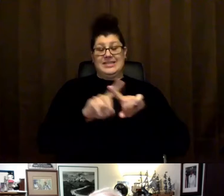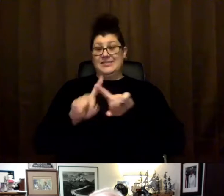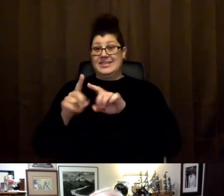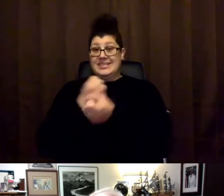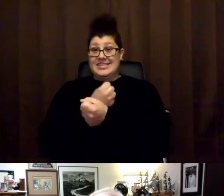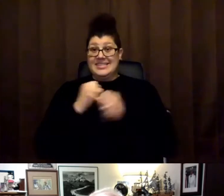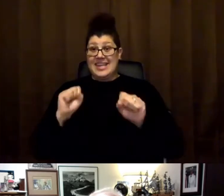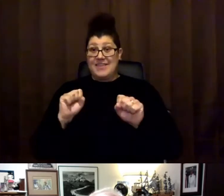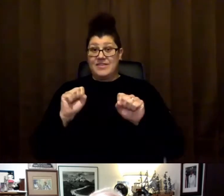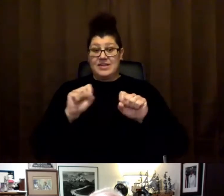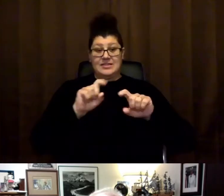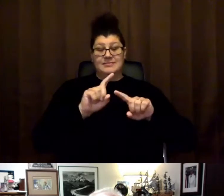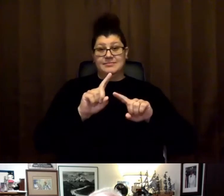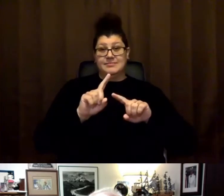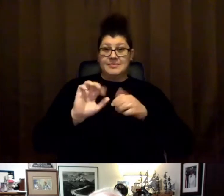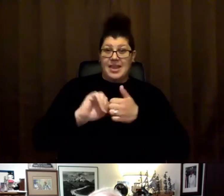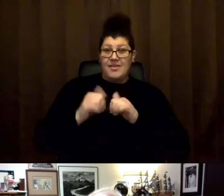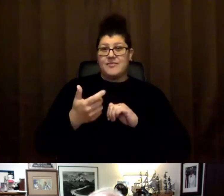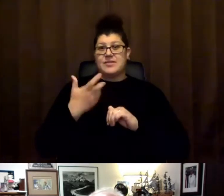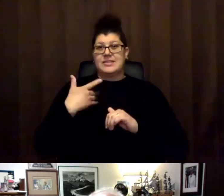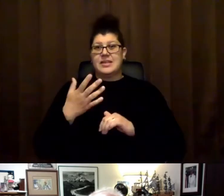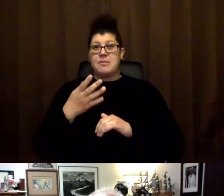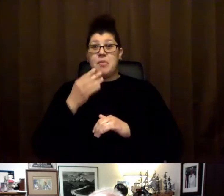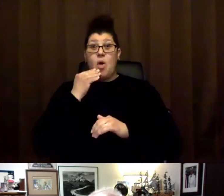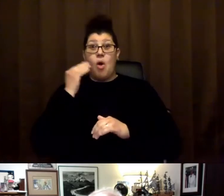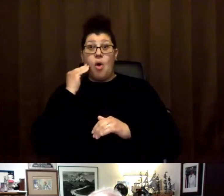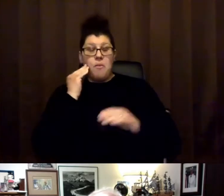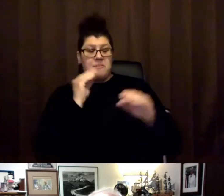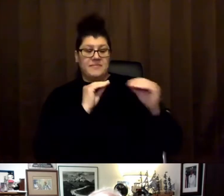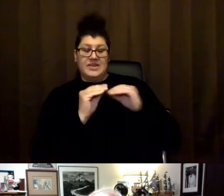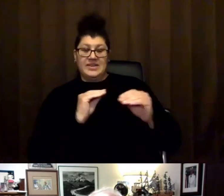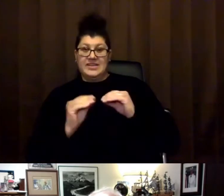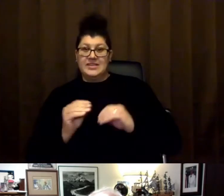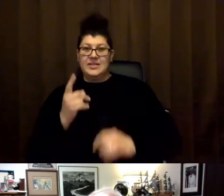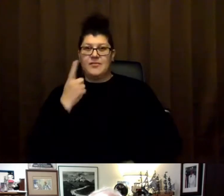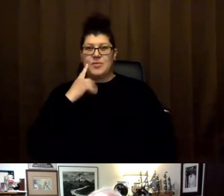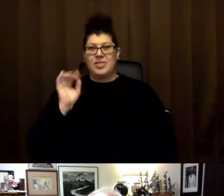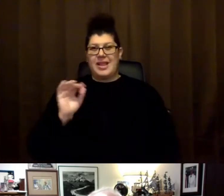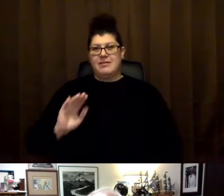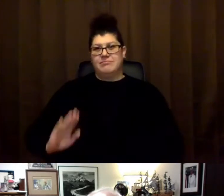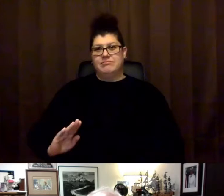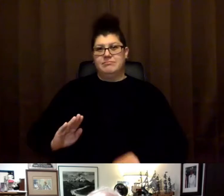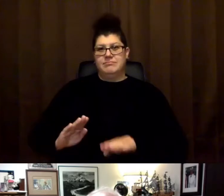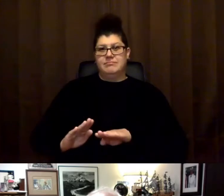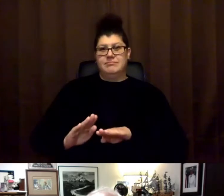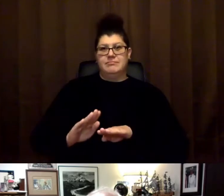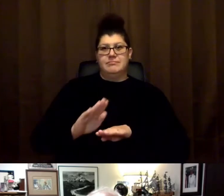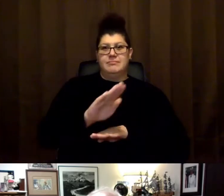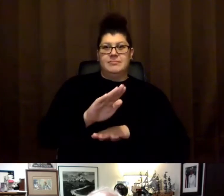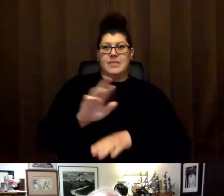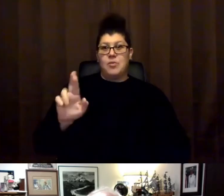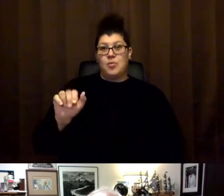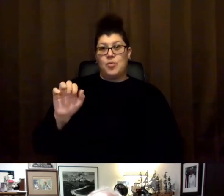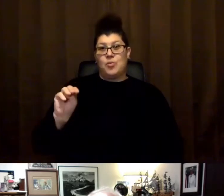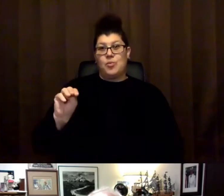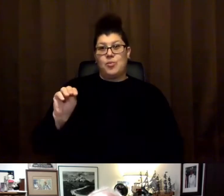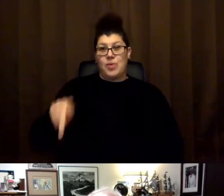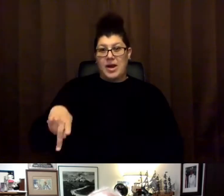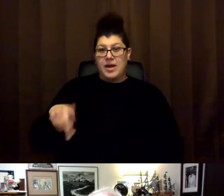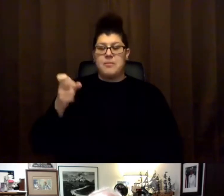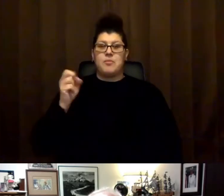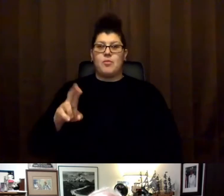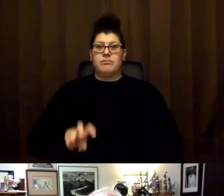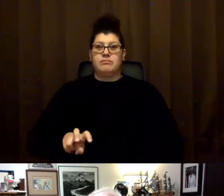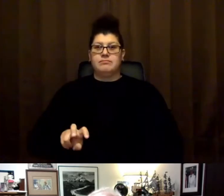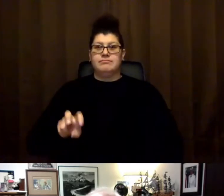products. We do home modification stuff like ramp systems and stair lifts and vertical